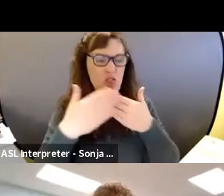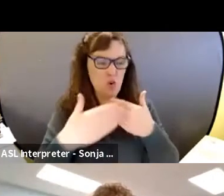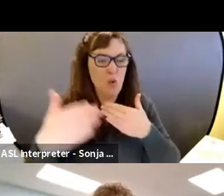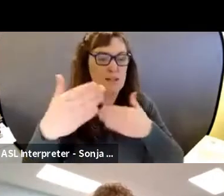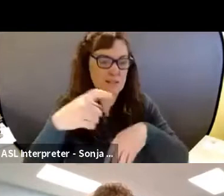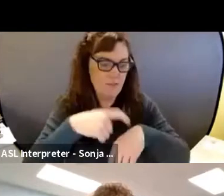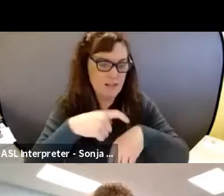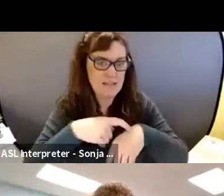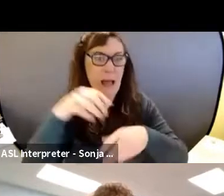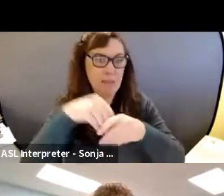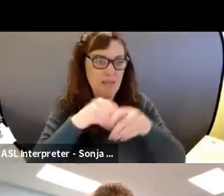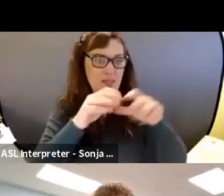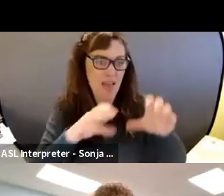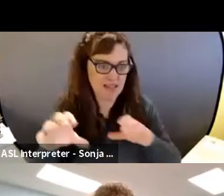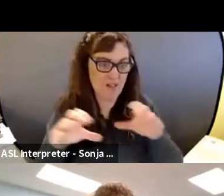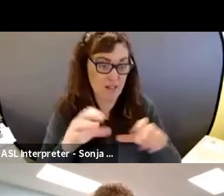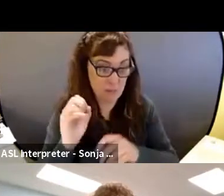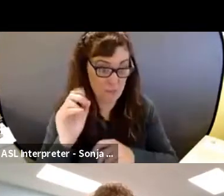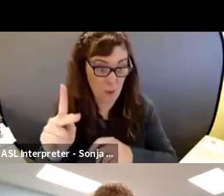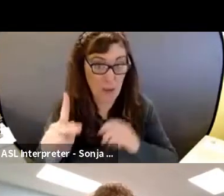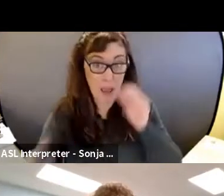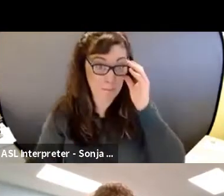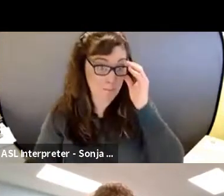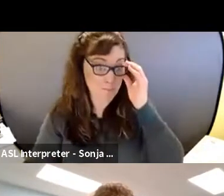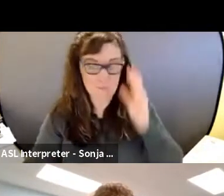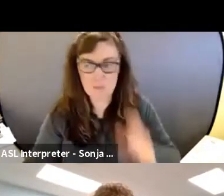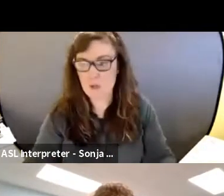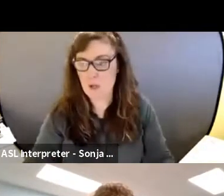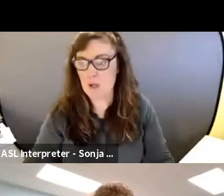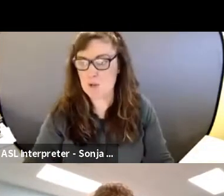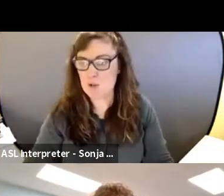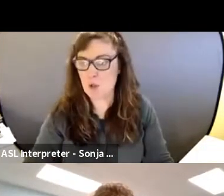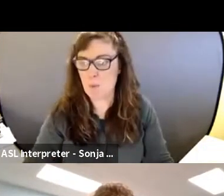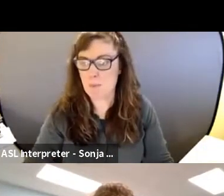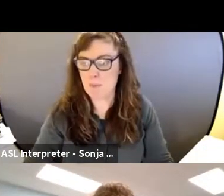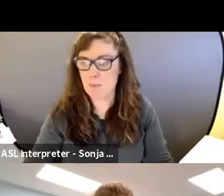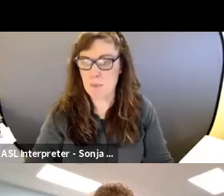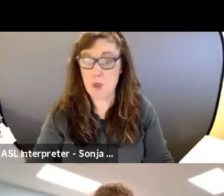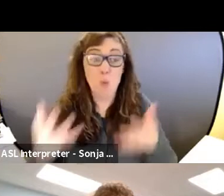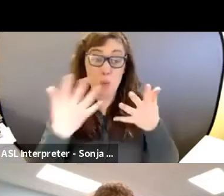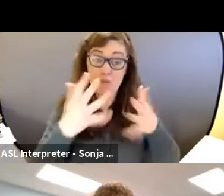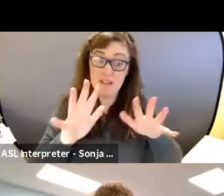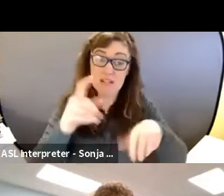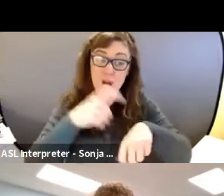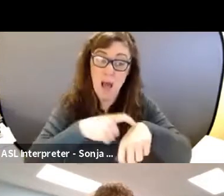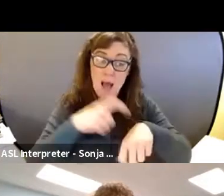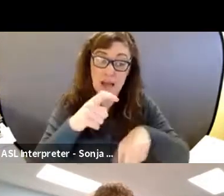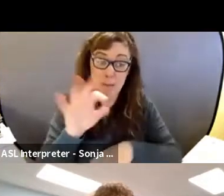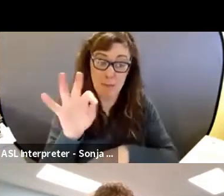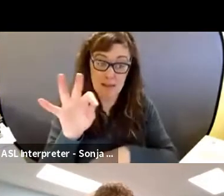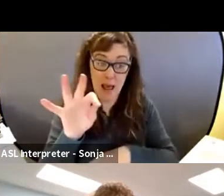the activity. And just for one point of clarification, we're ending hard stop at 9 a.m.